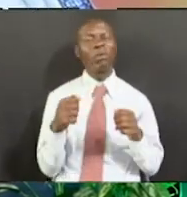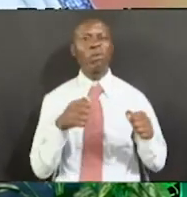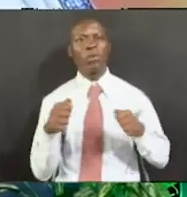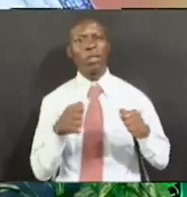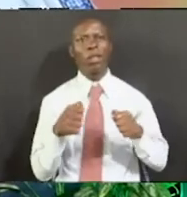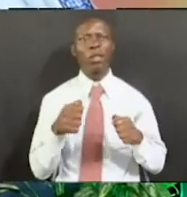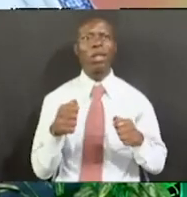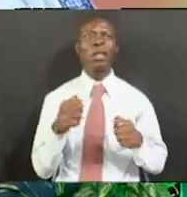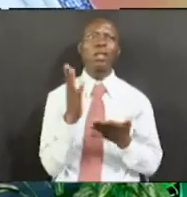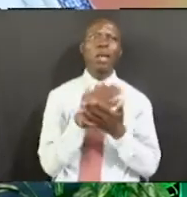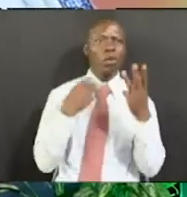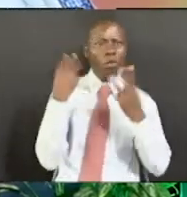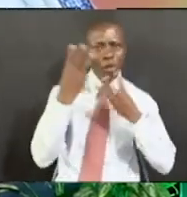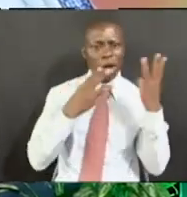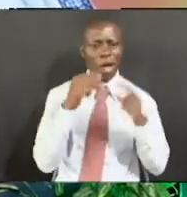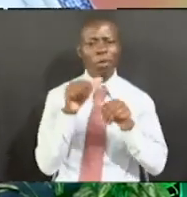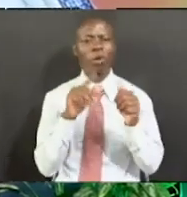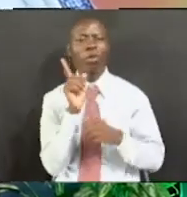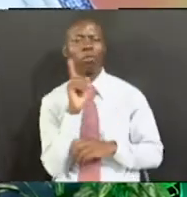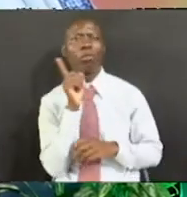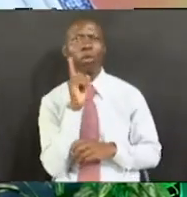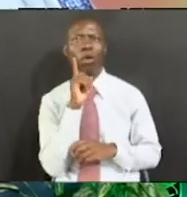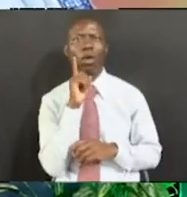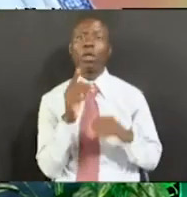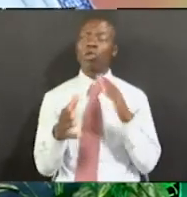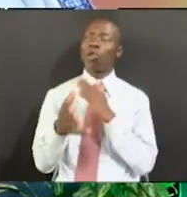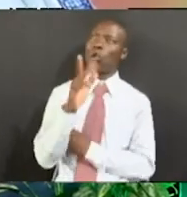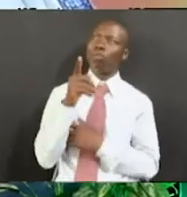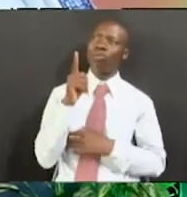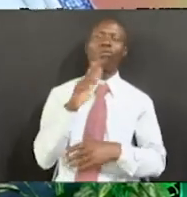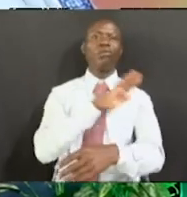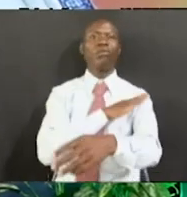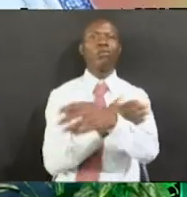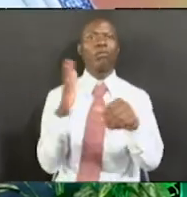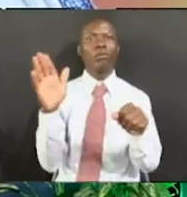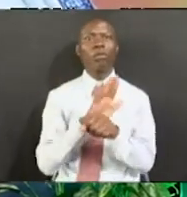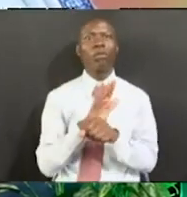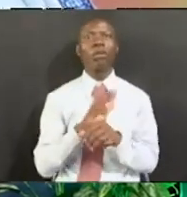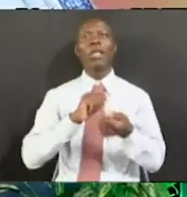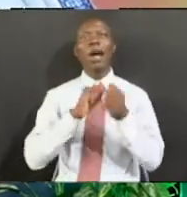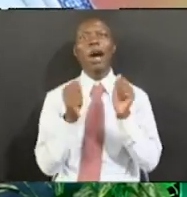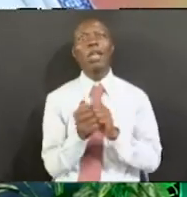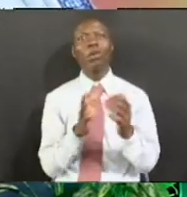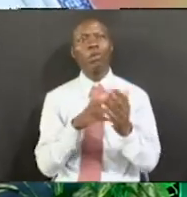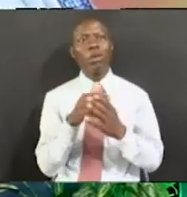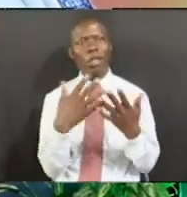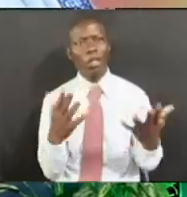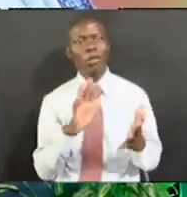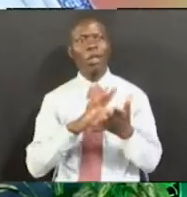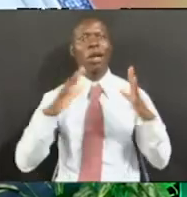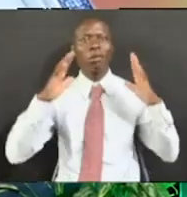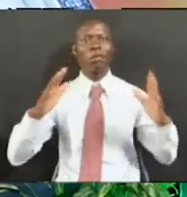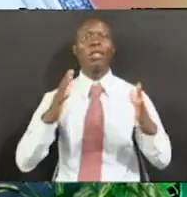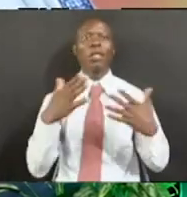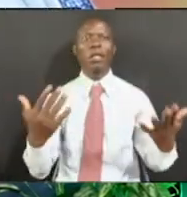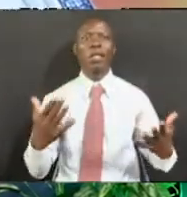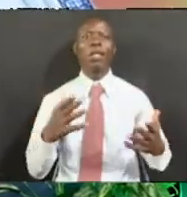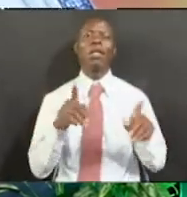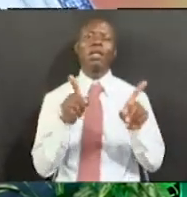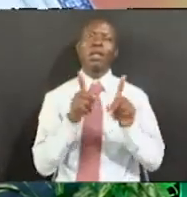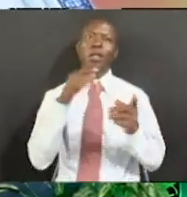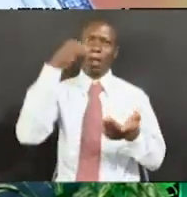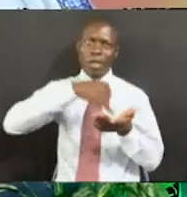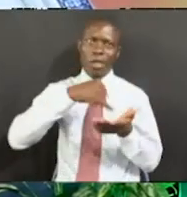you are worried about tomorrow. This God is powerful, turning weak things to become mighty in power, turning losers